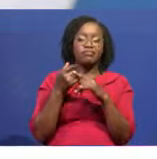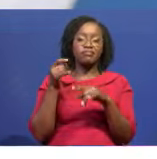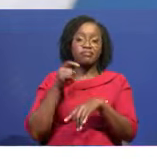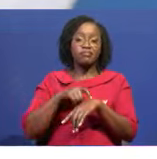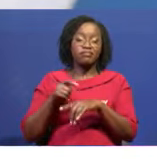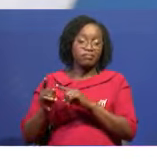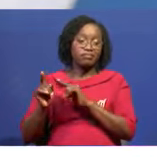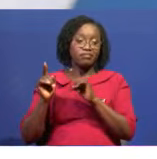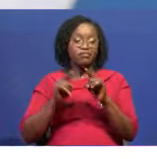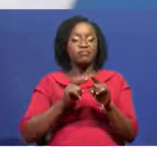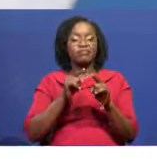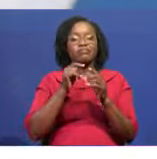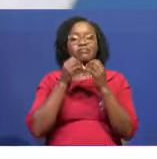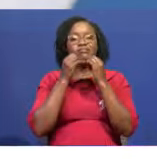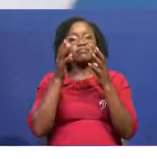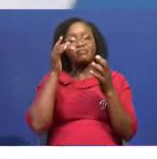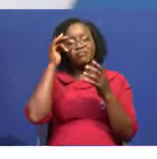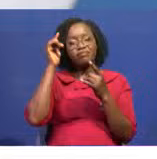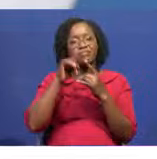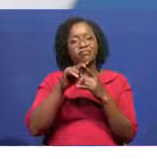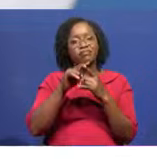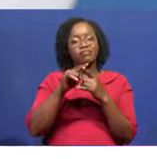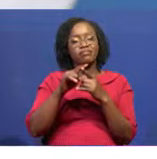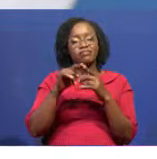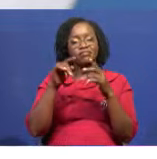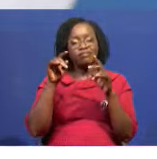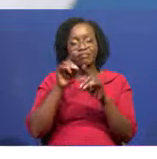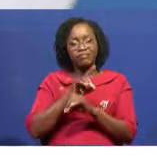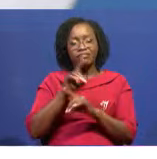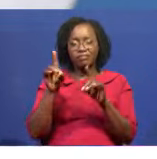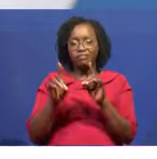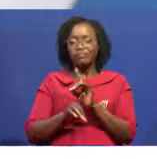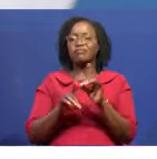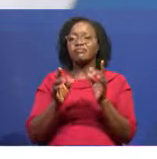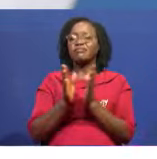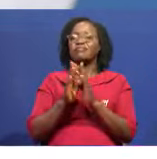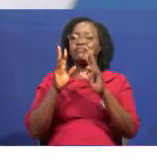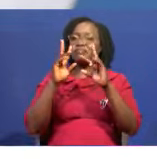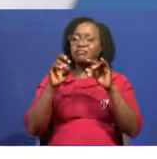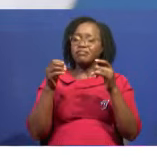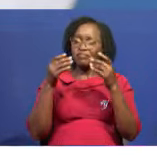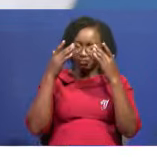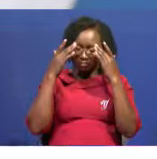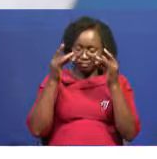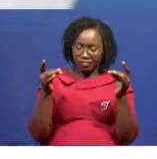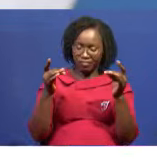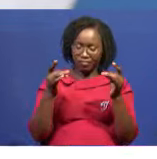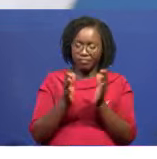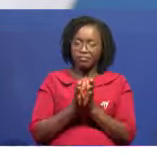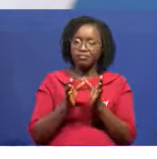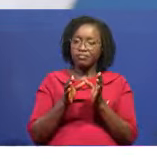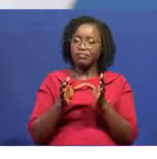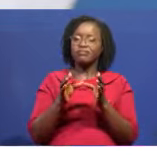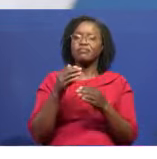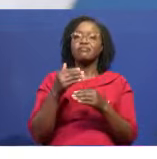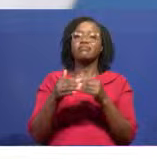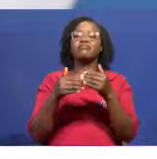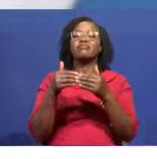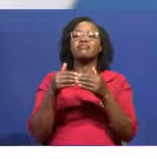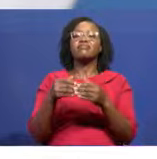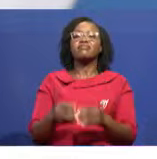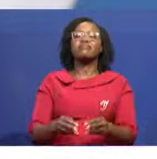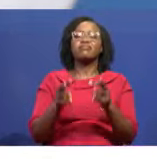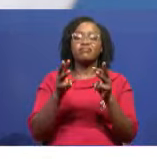come with the information until the matter is investigated and resolved. So essentially what we are pushing for is for a structured way